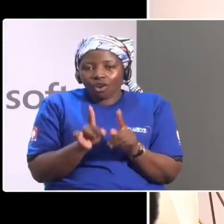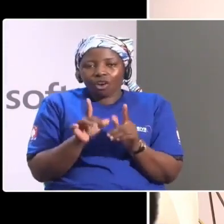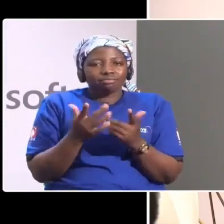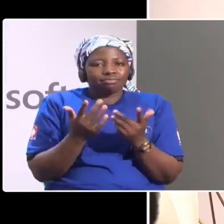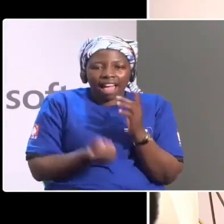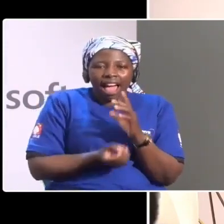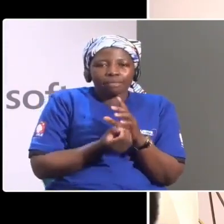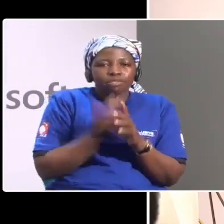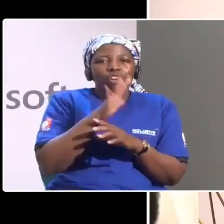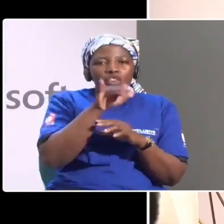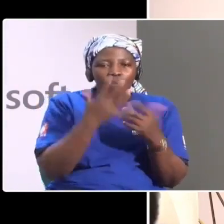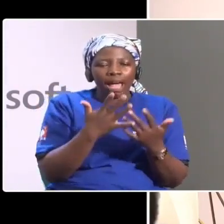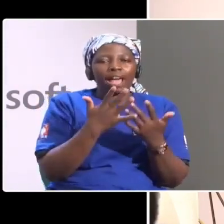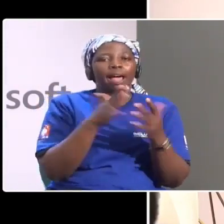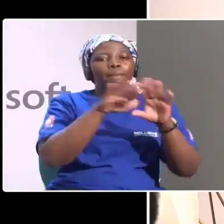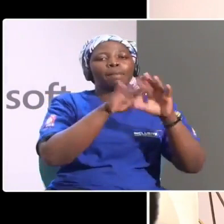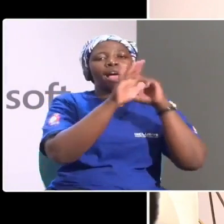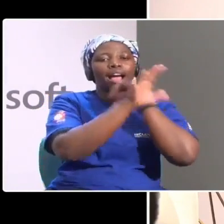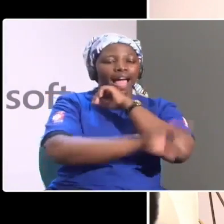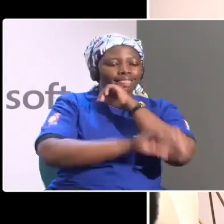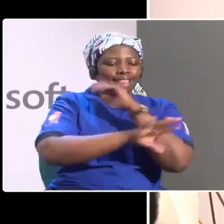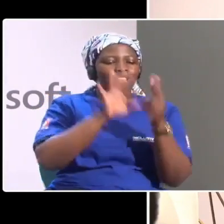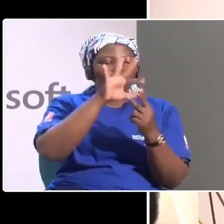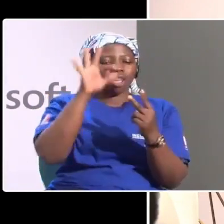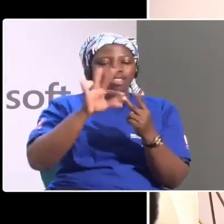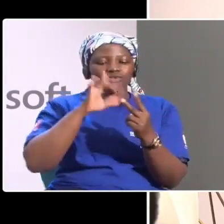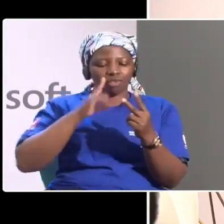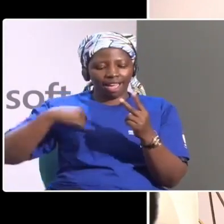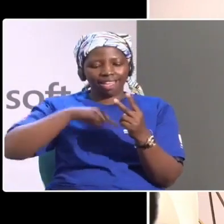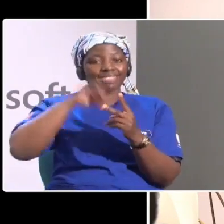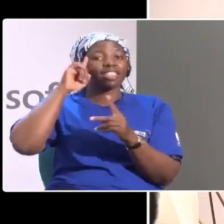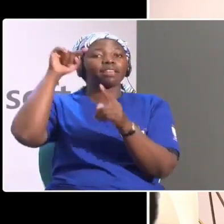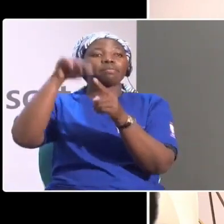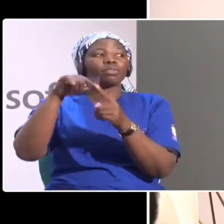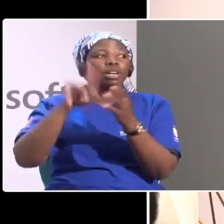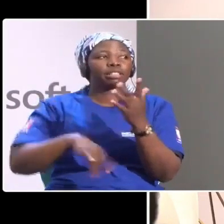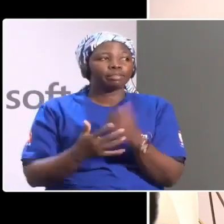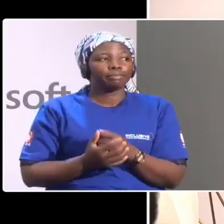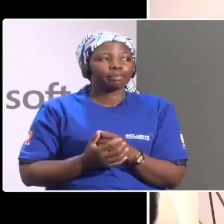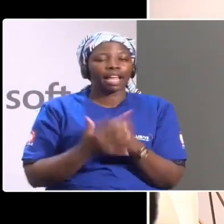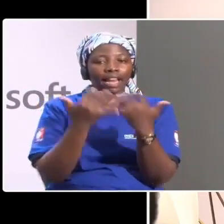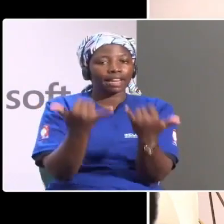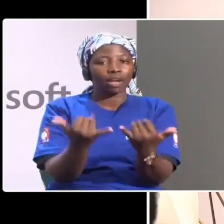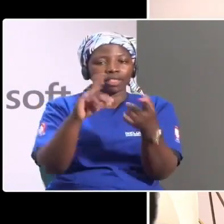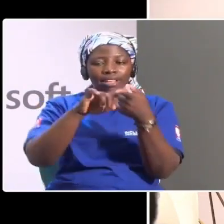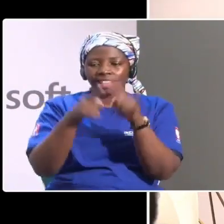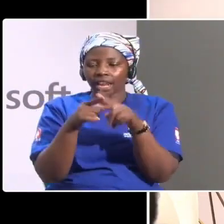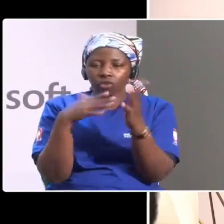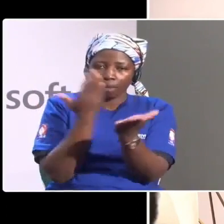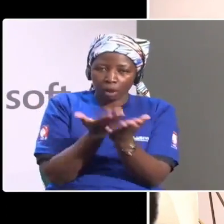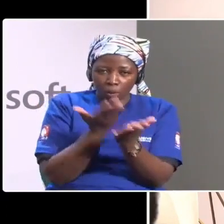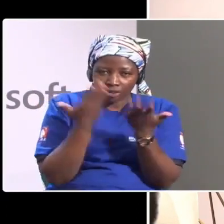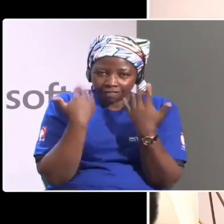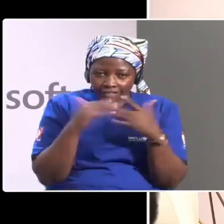the priorities of the member states. So what we are looking at here is, now that this standard was proposed,